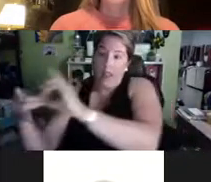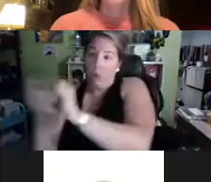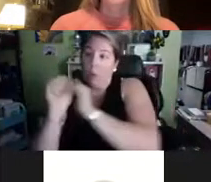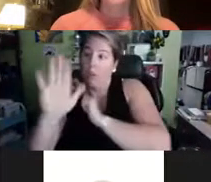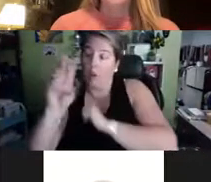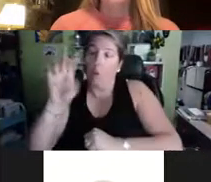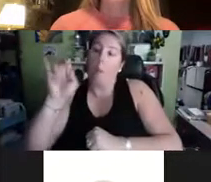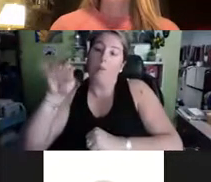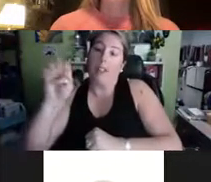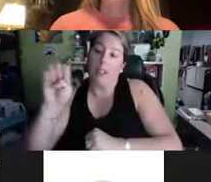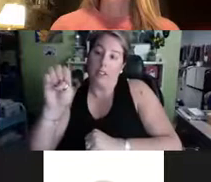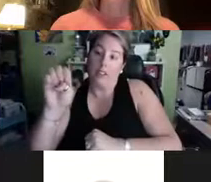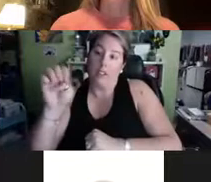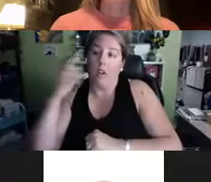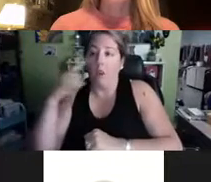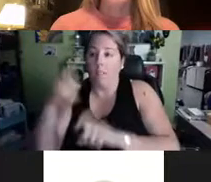my host,